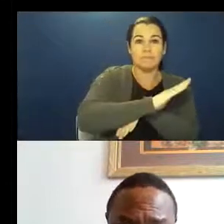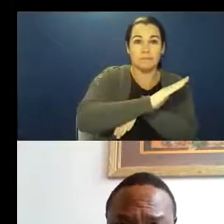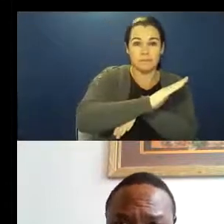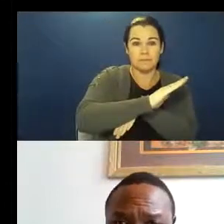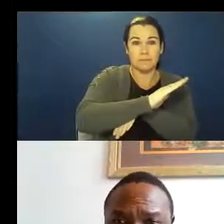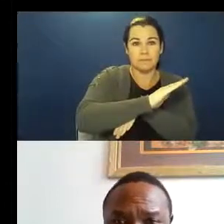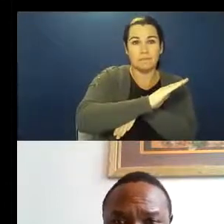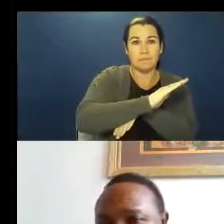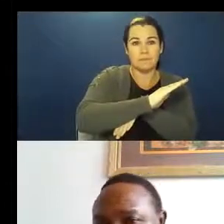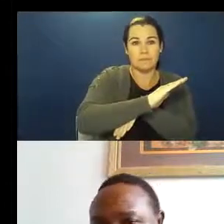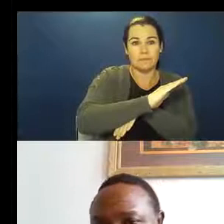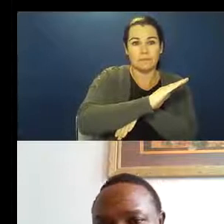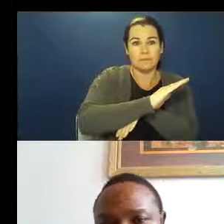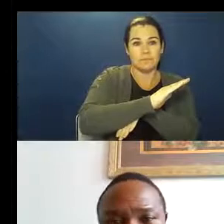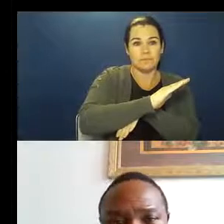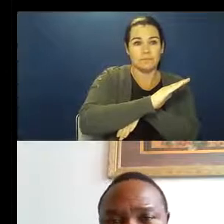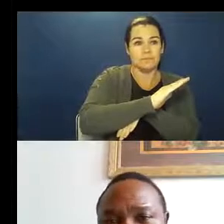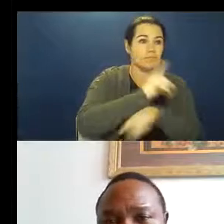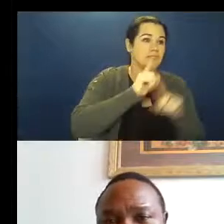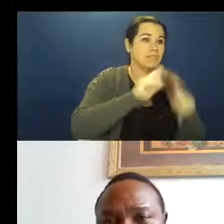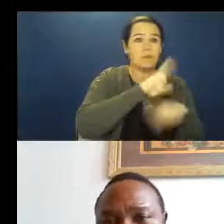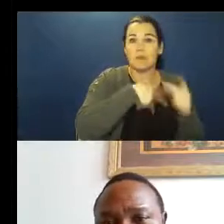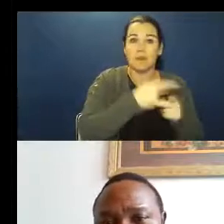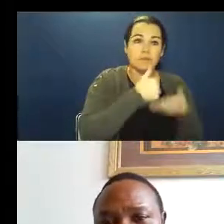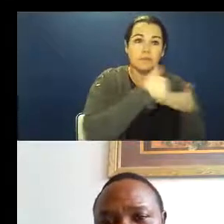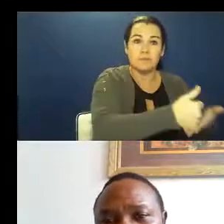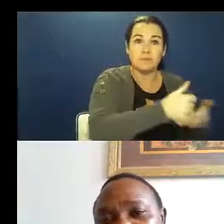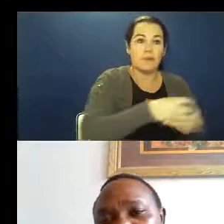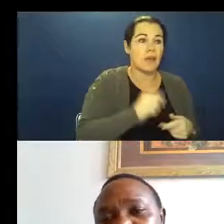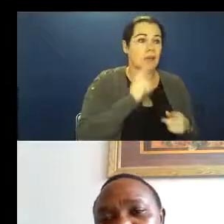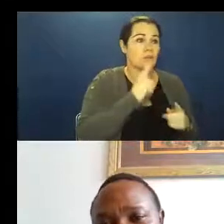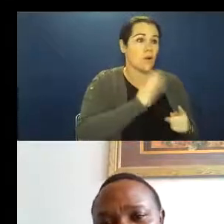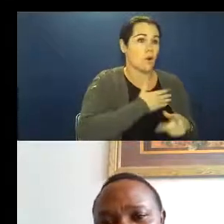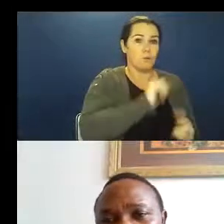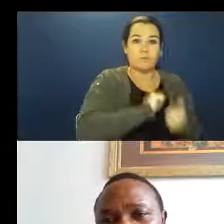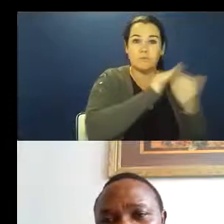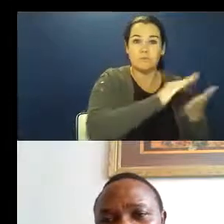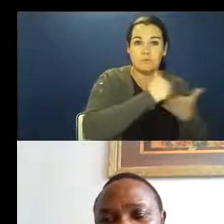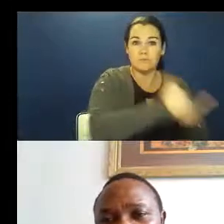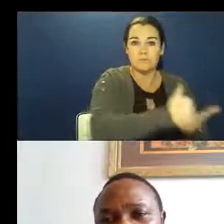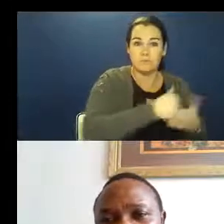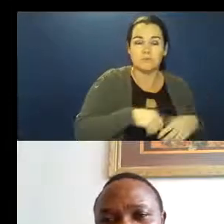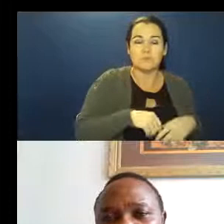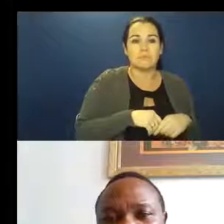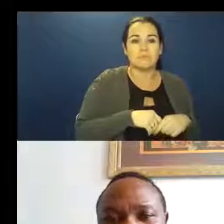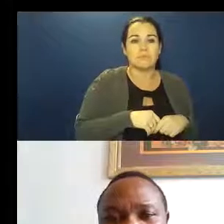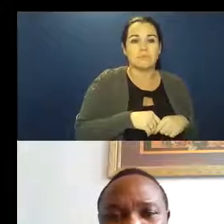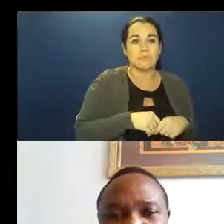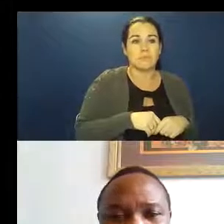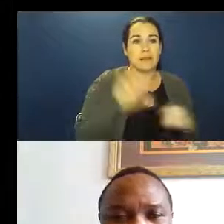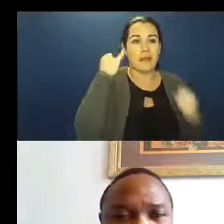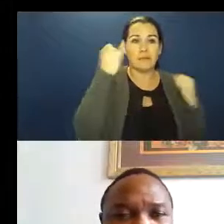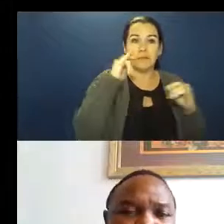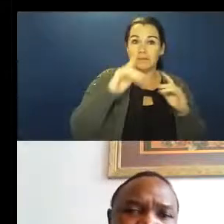of course, policy interventions, and can enforce also practice interventions, and of course come up with some suggestions for